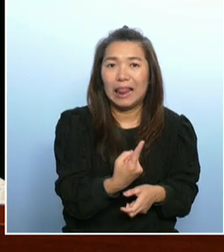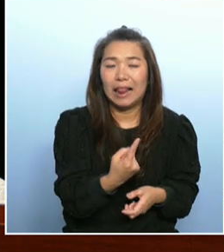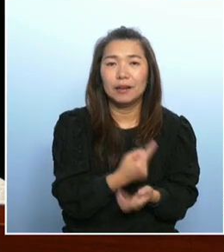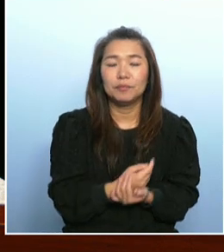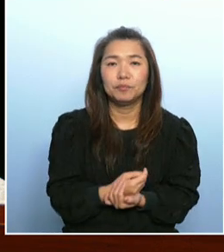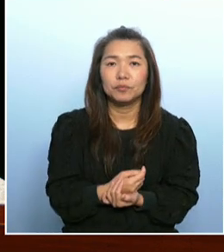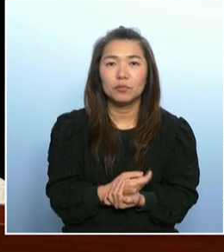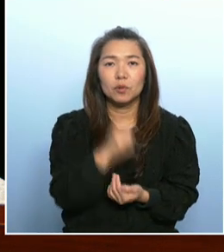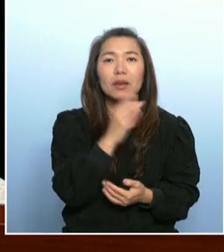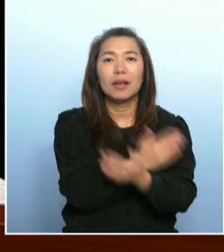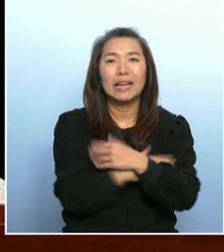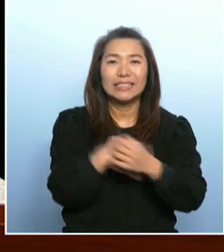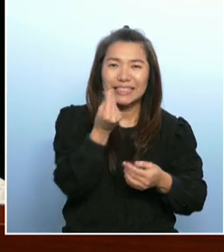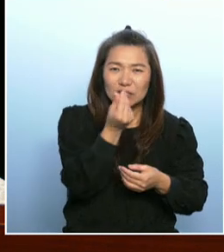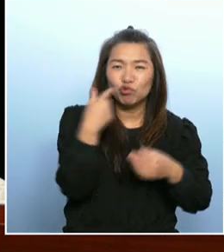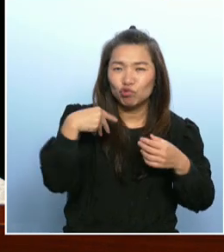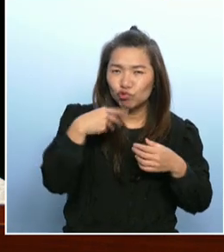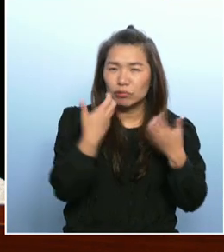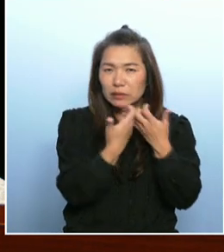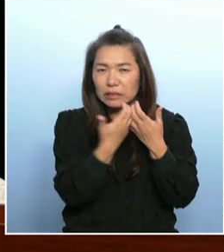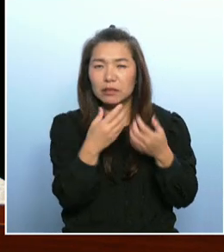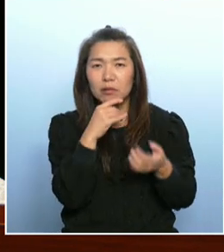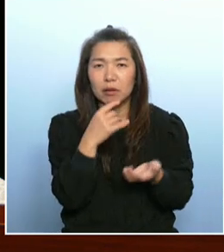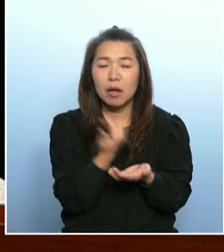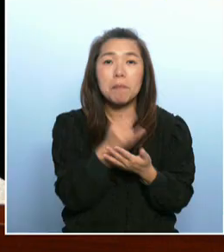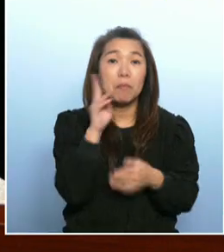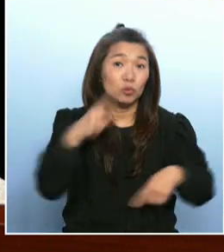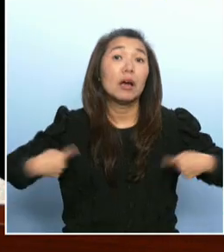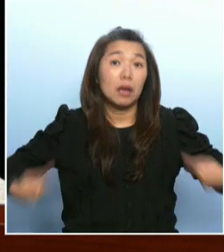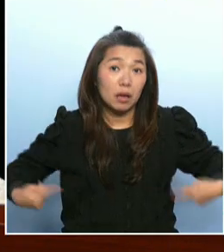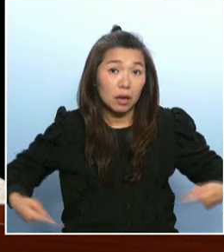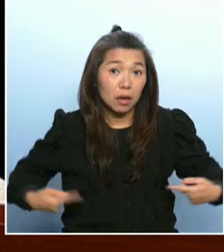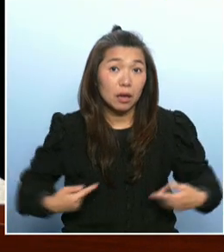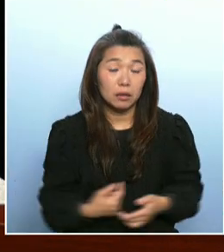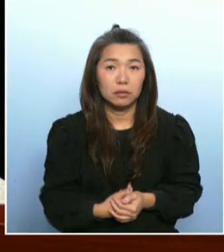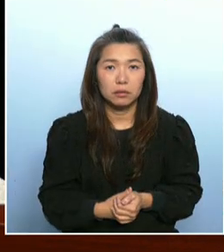We cannot just help those with low income.